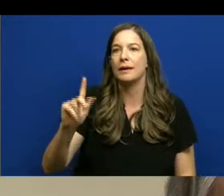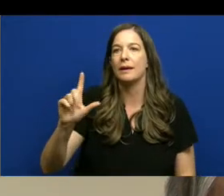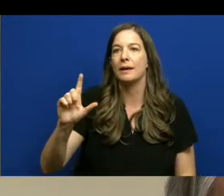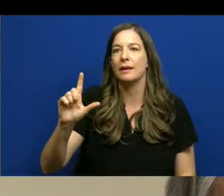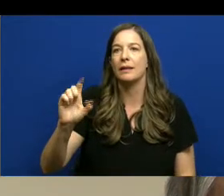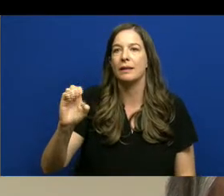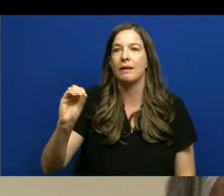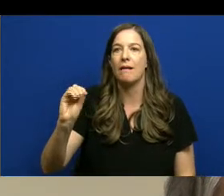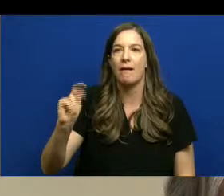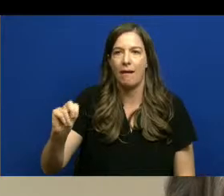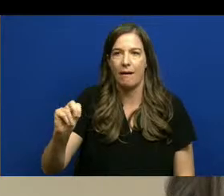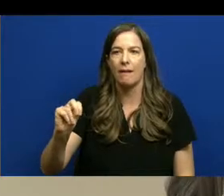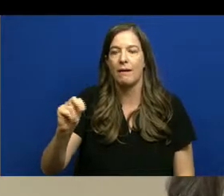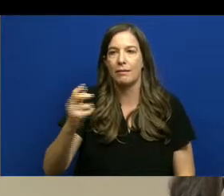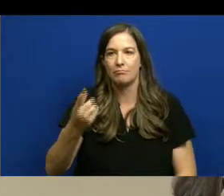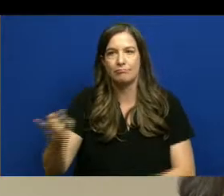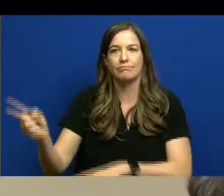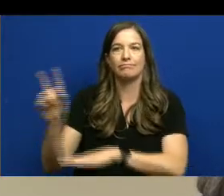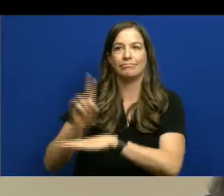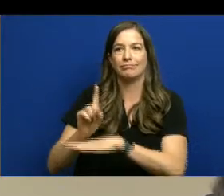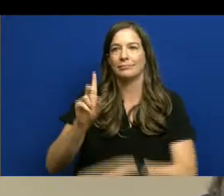Dick Leon?